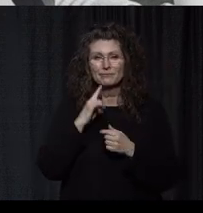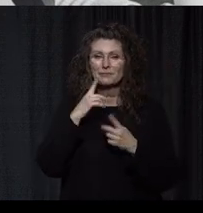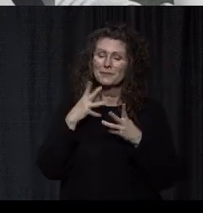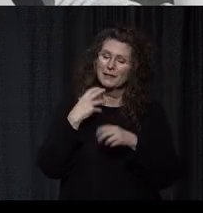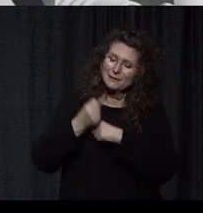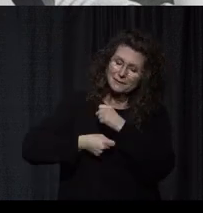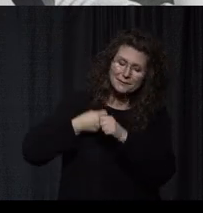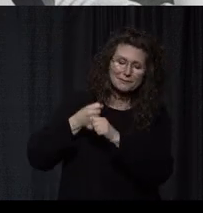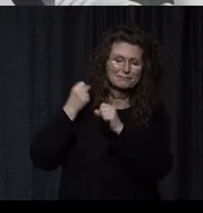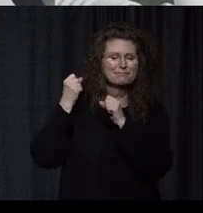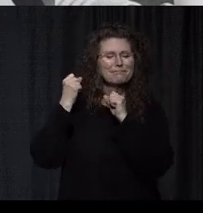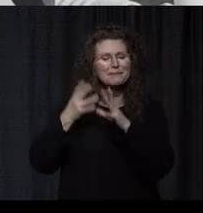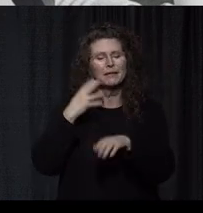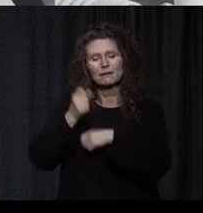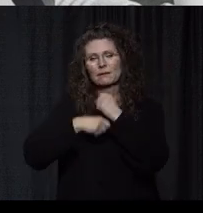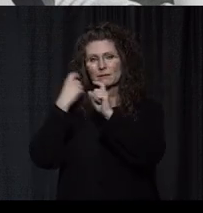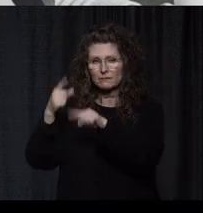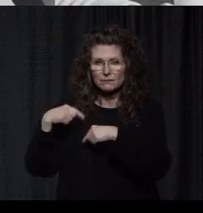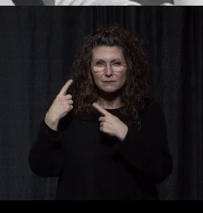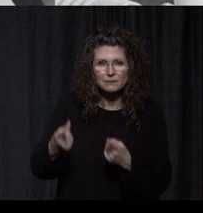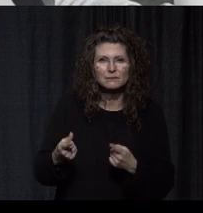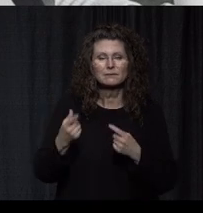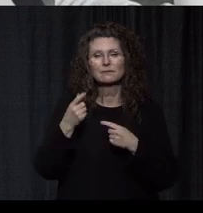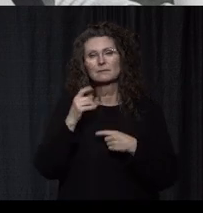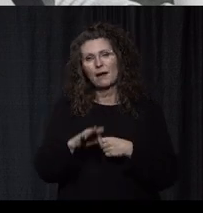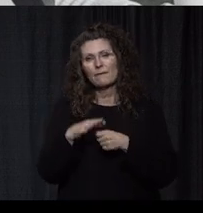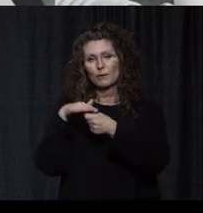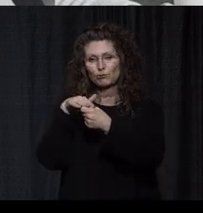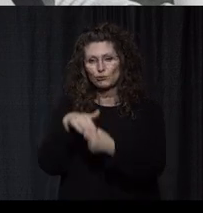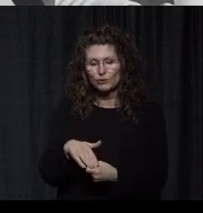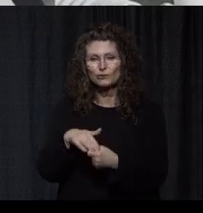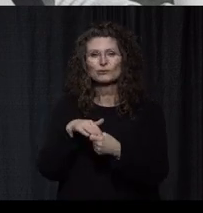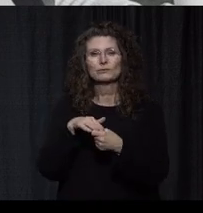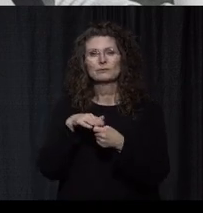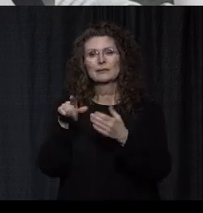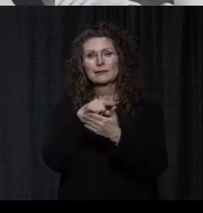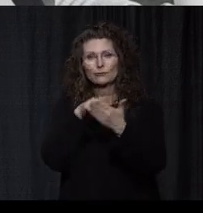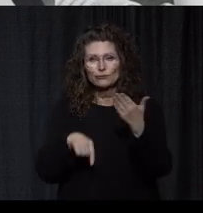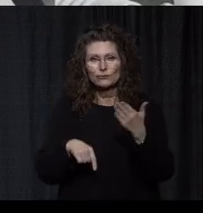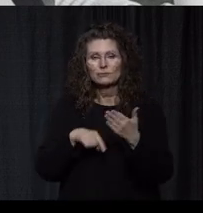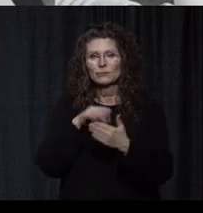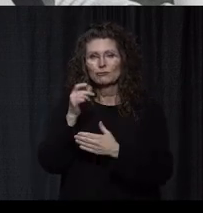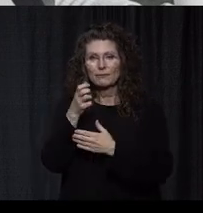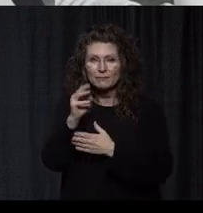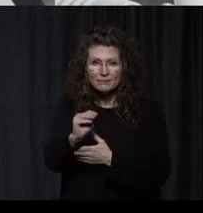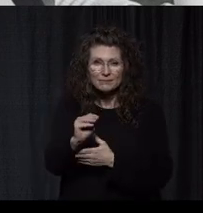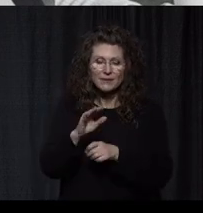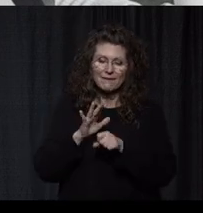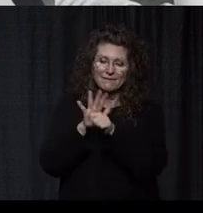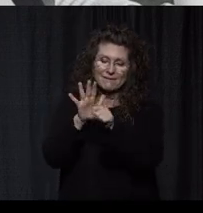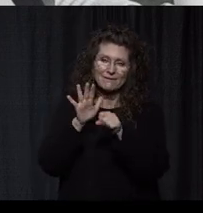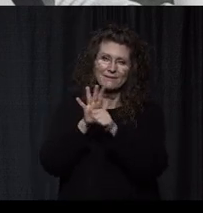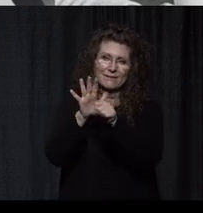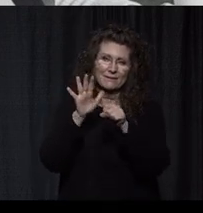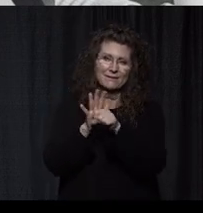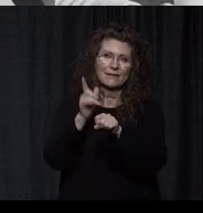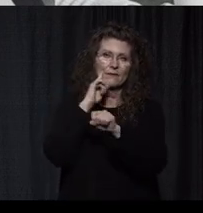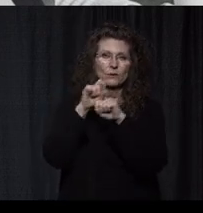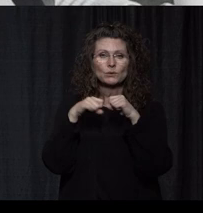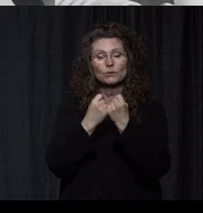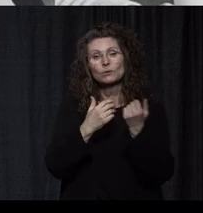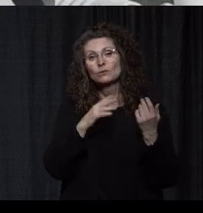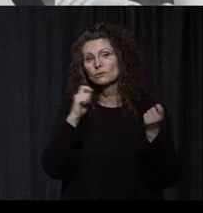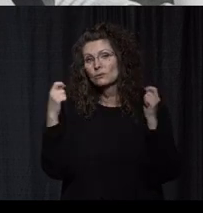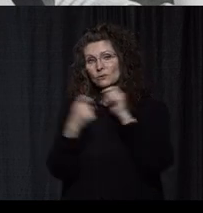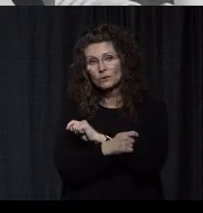resistance, Black women have developed and strengthened communities that fought for social change around the world